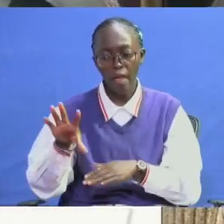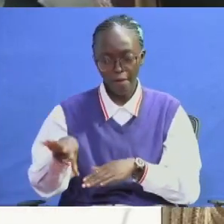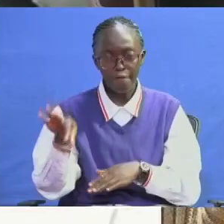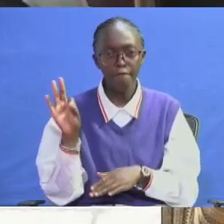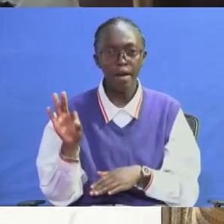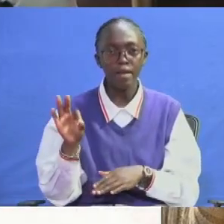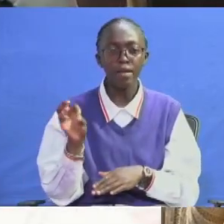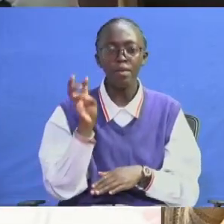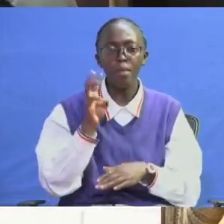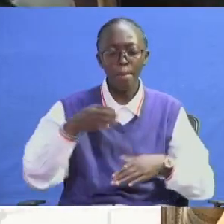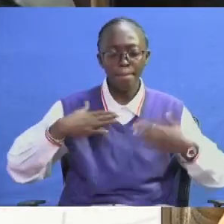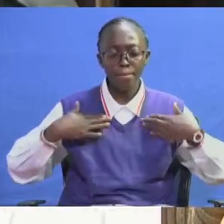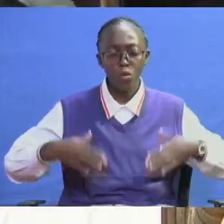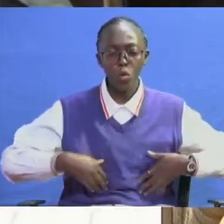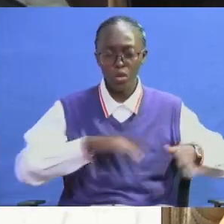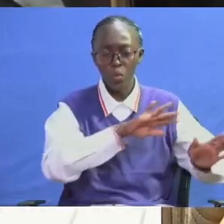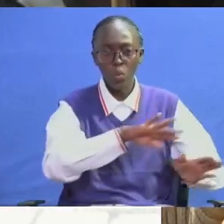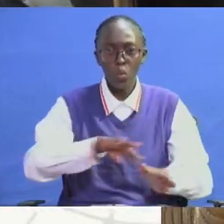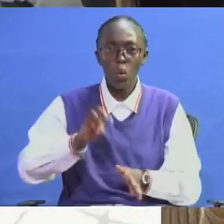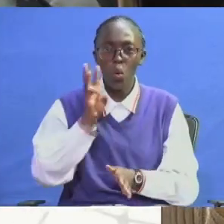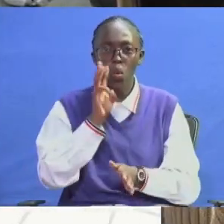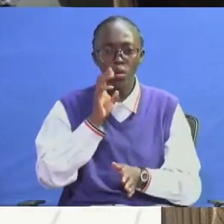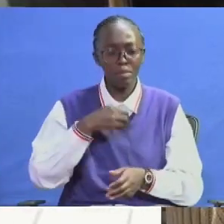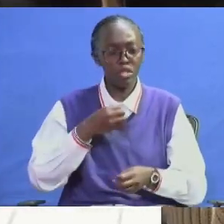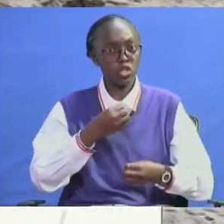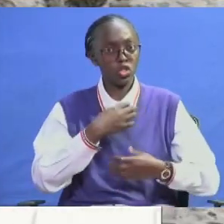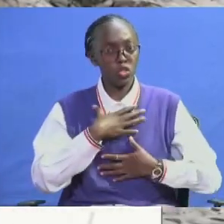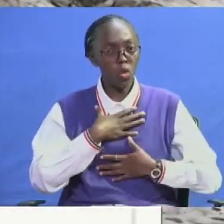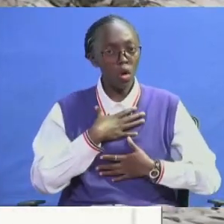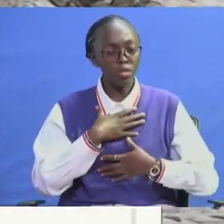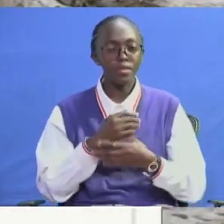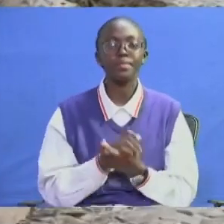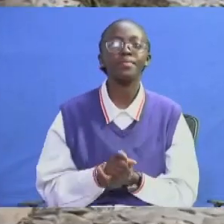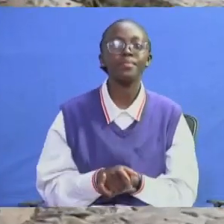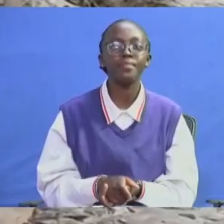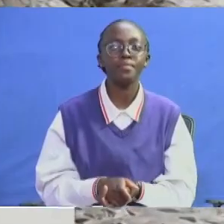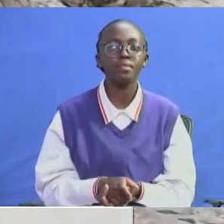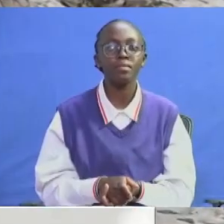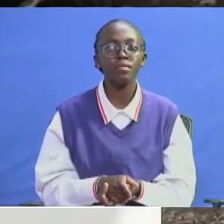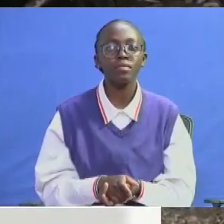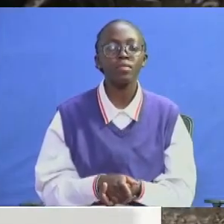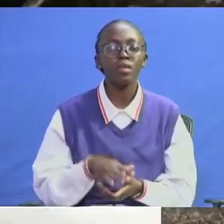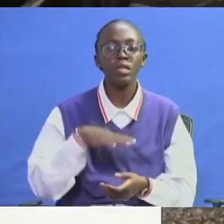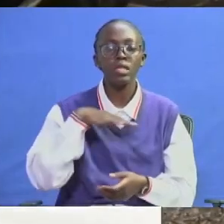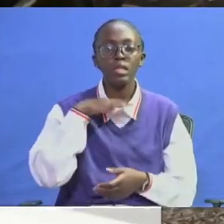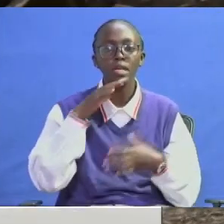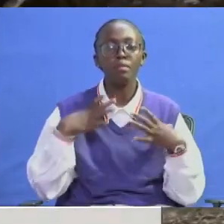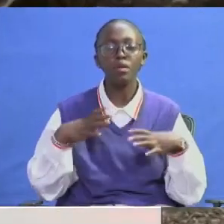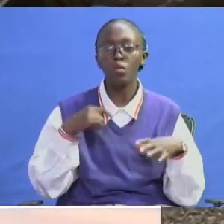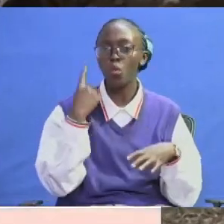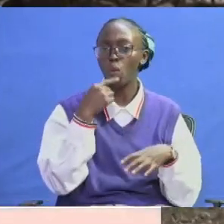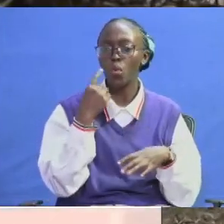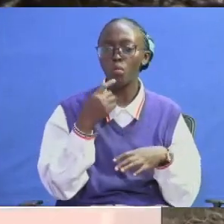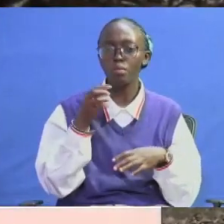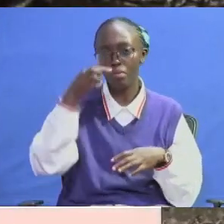ilikuja na maji, nikastuka, nilikuwa nafikiri ni kisiki. Kumbe ni binadamu. The death toll of people who have died due to the